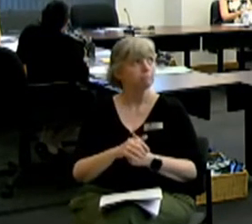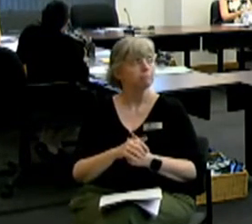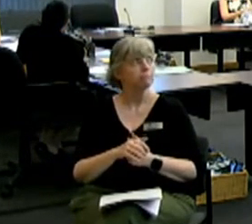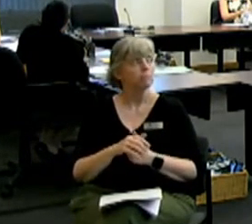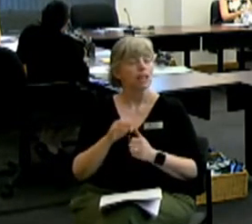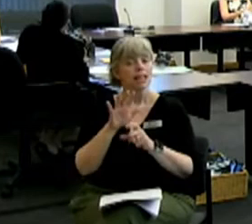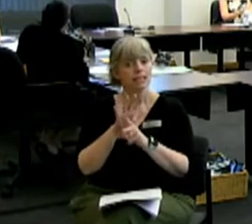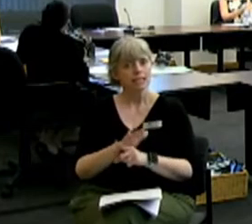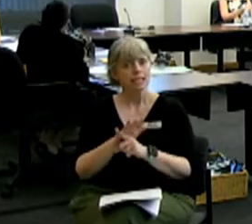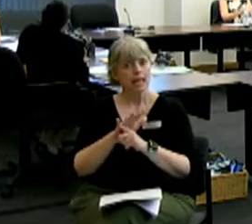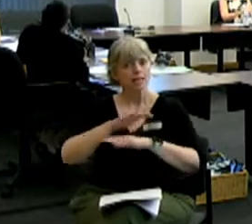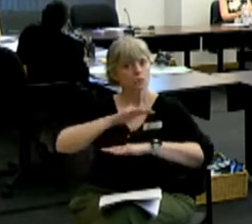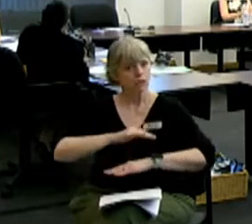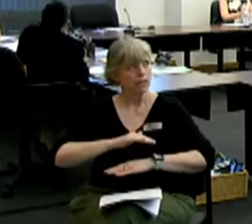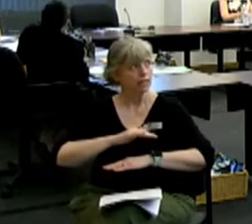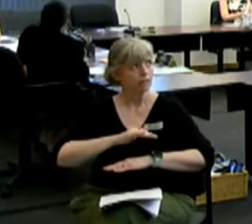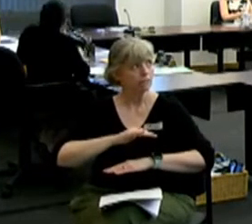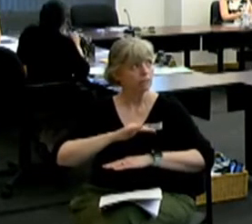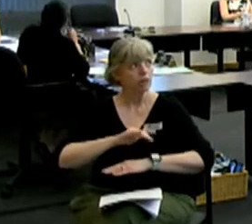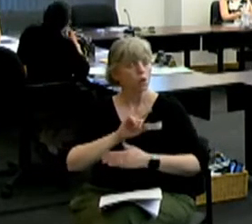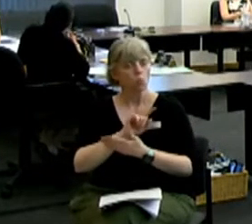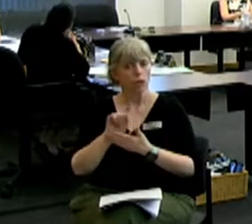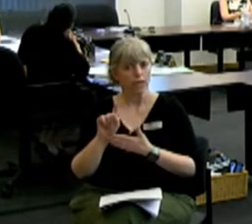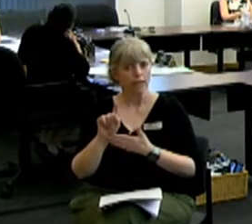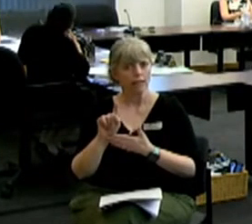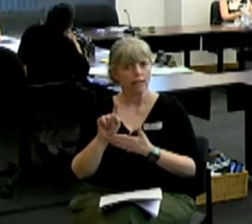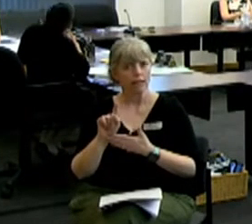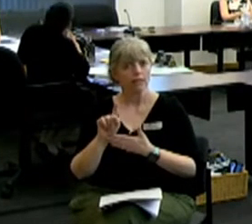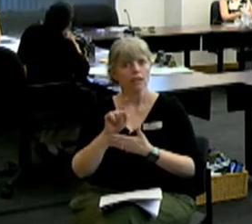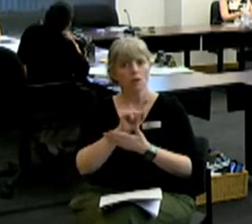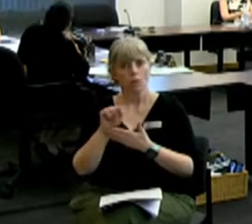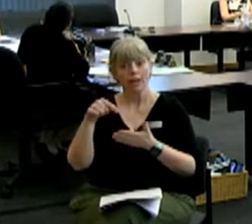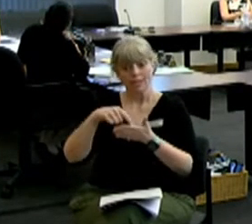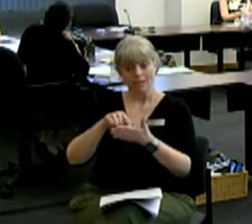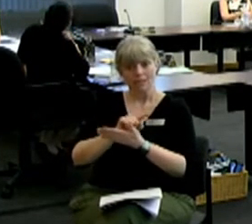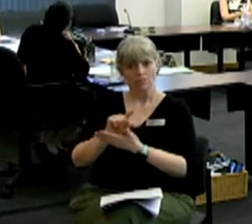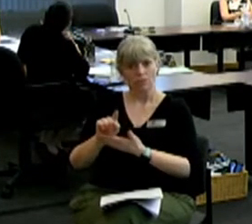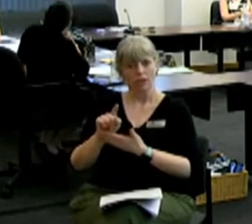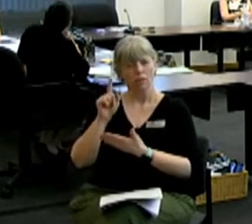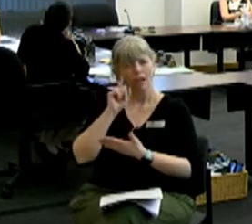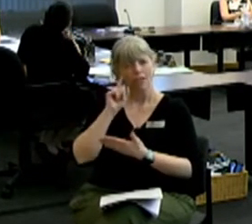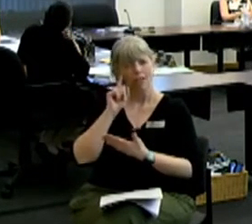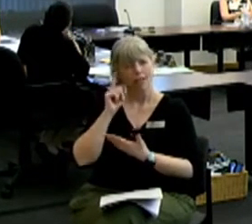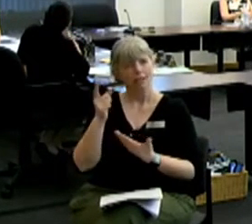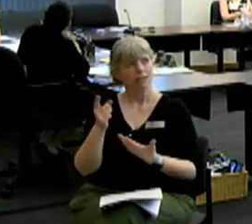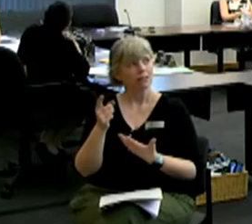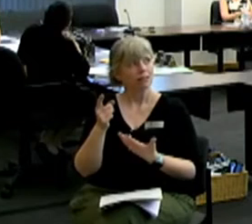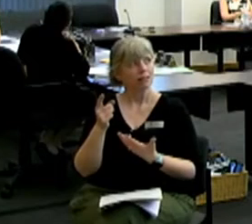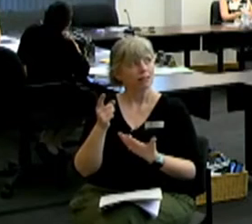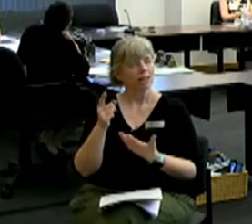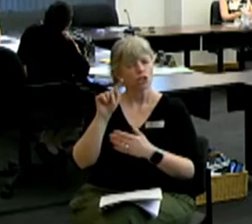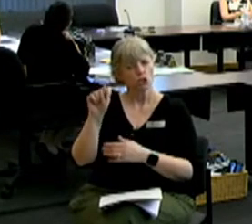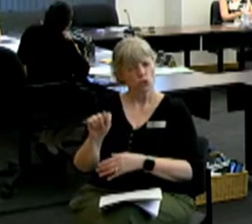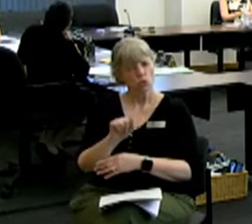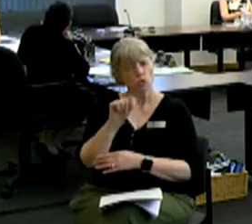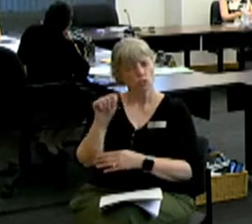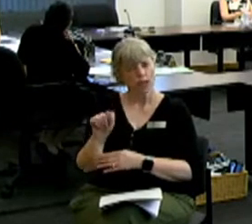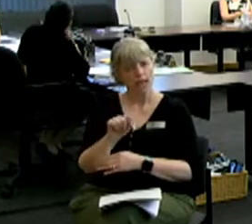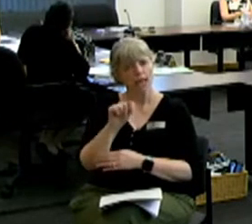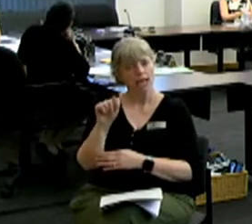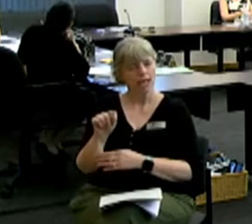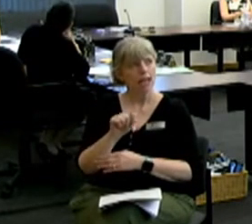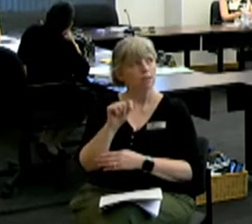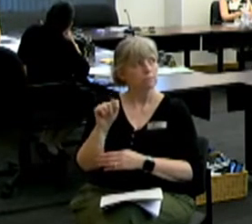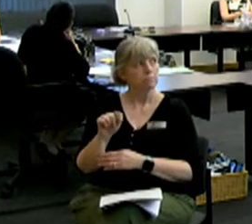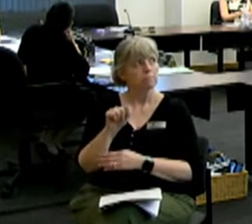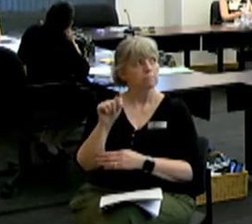And then Stress Relief Week. Stress Relief Week is a week this week where I think it was Tuesday. It should